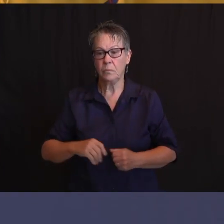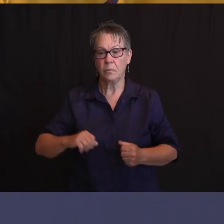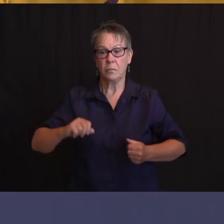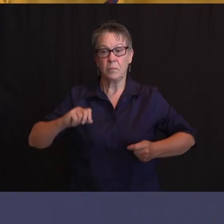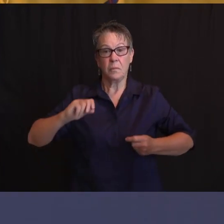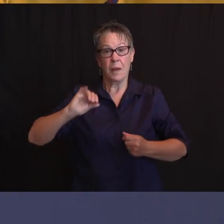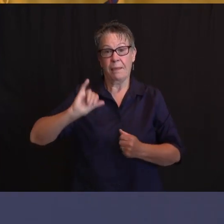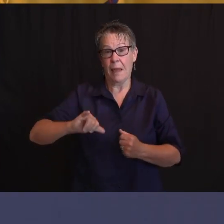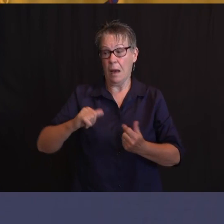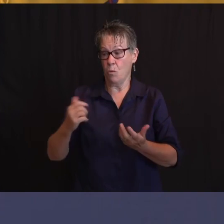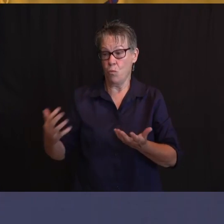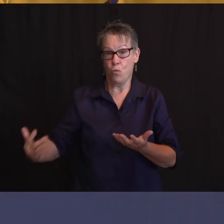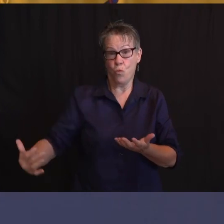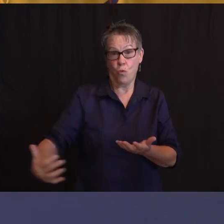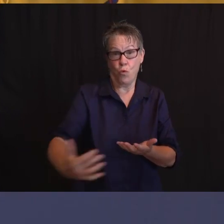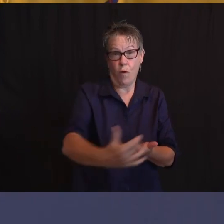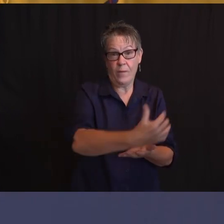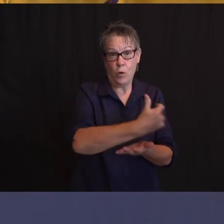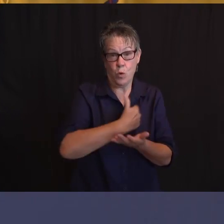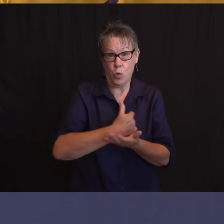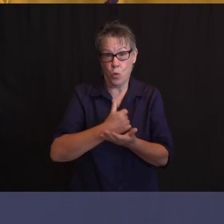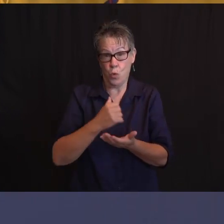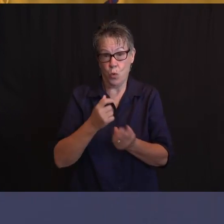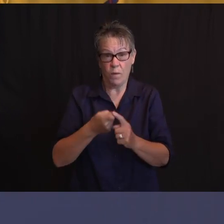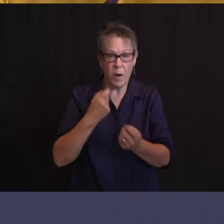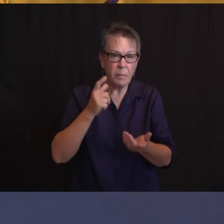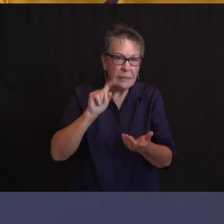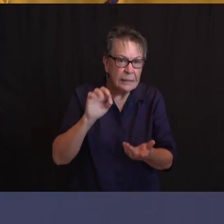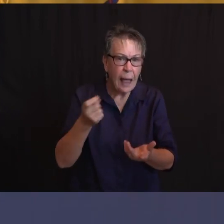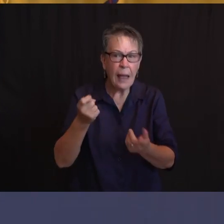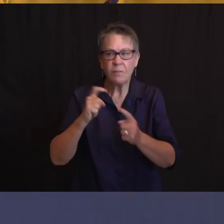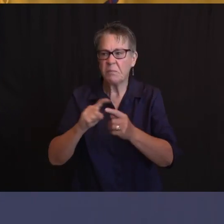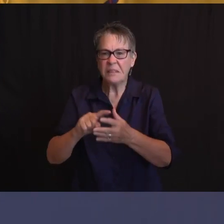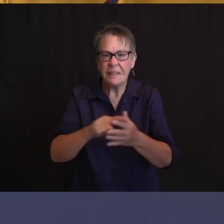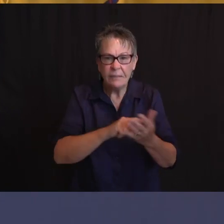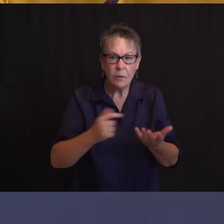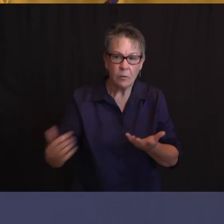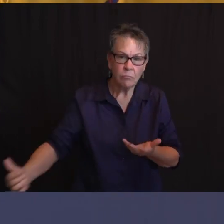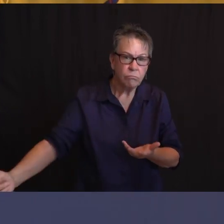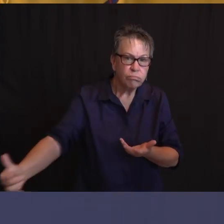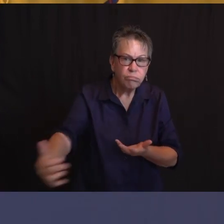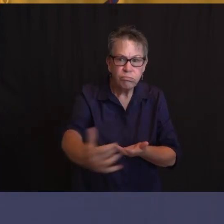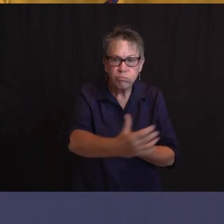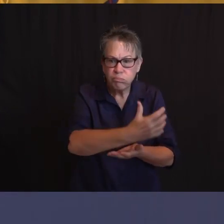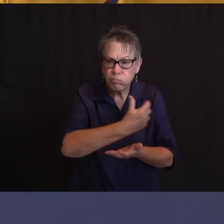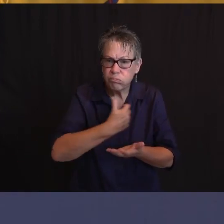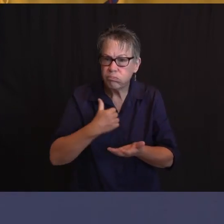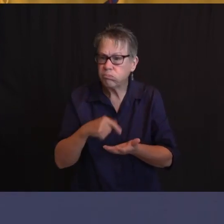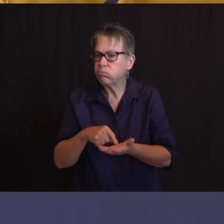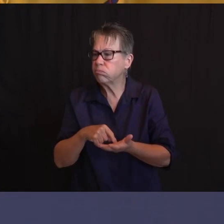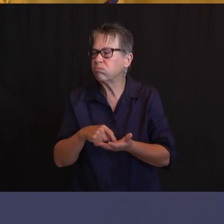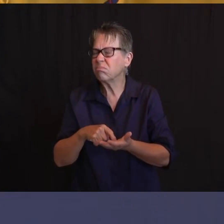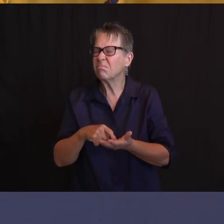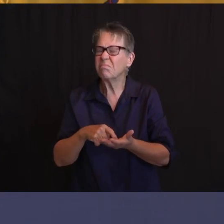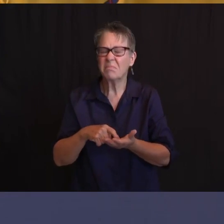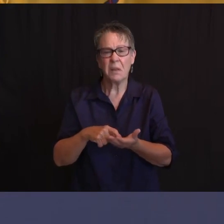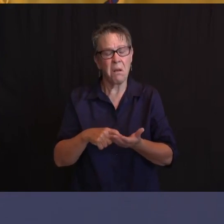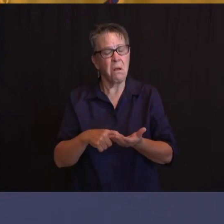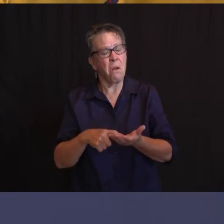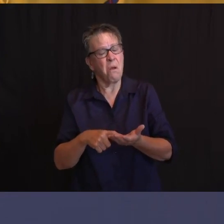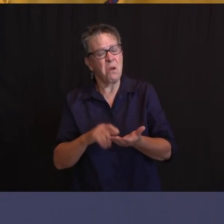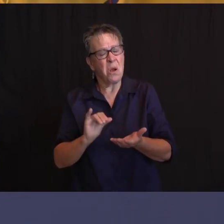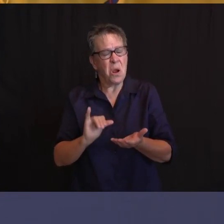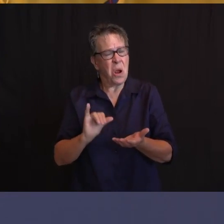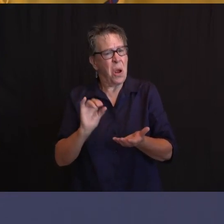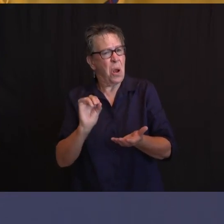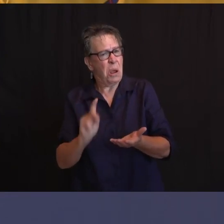for an enormous hole. And it's at a minimum of $5 billion in the here and